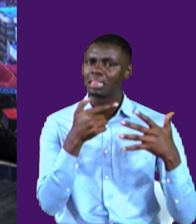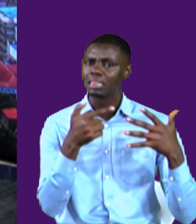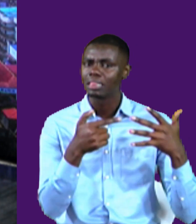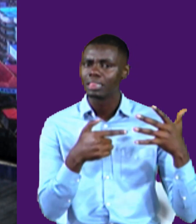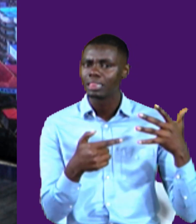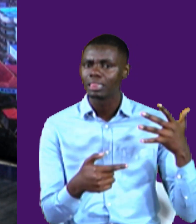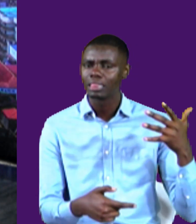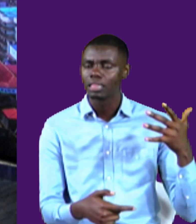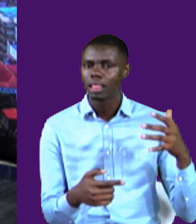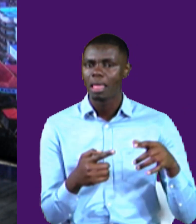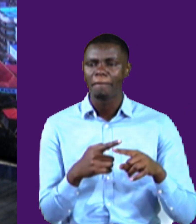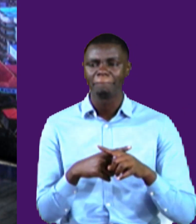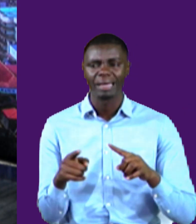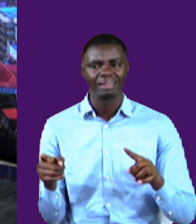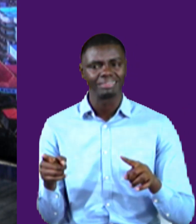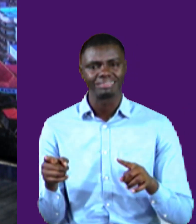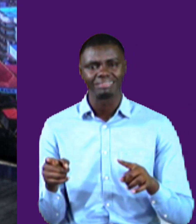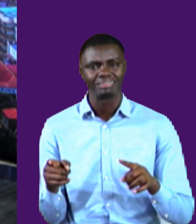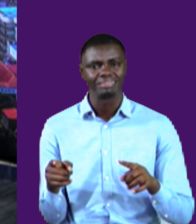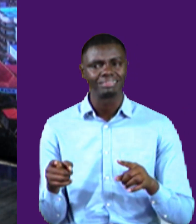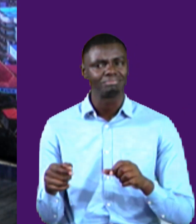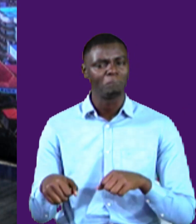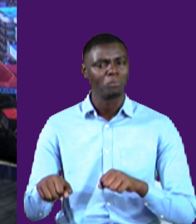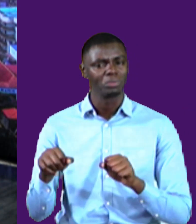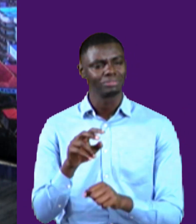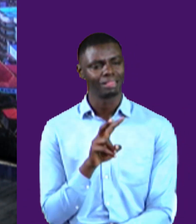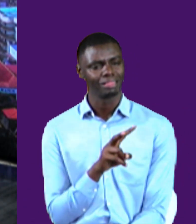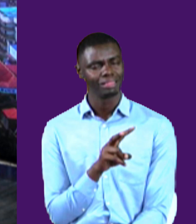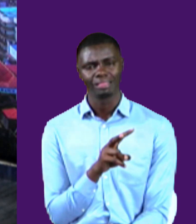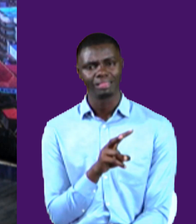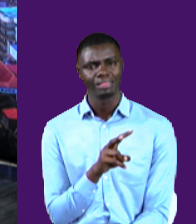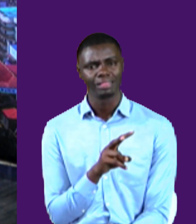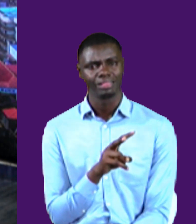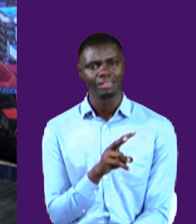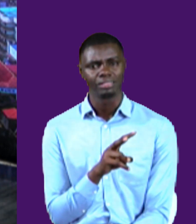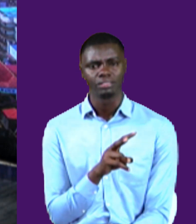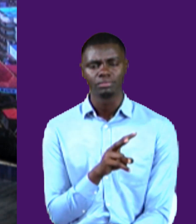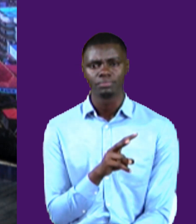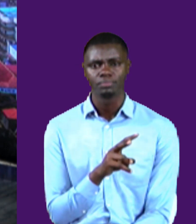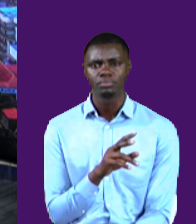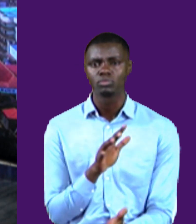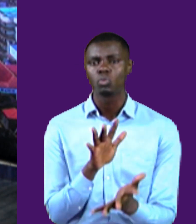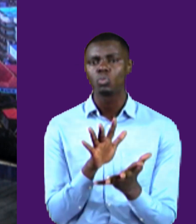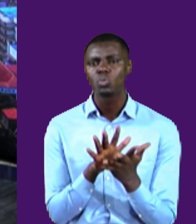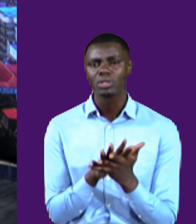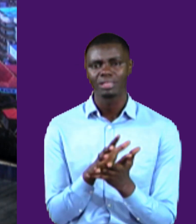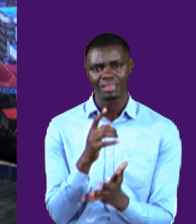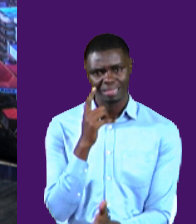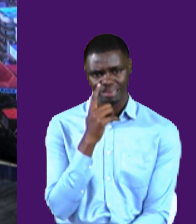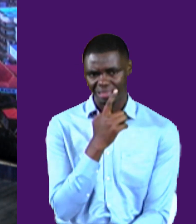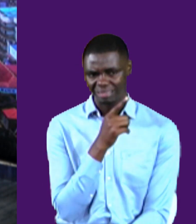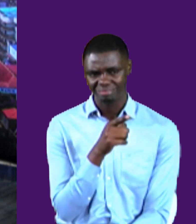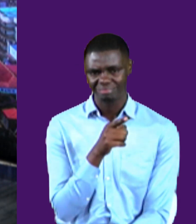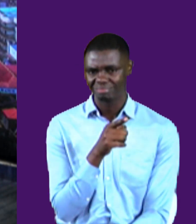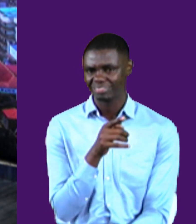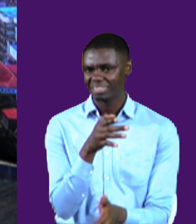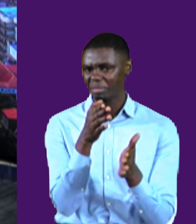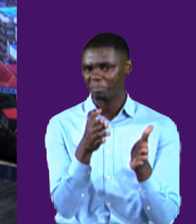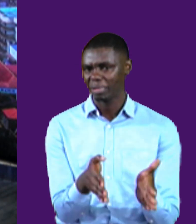field, but they look at you with that eye. This